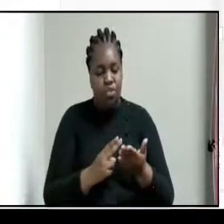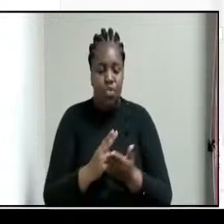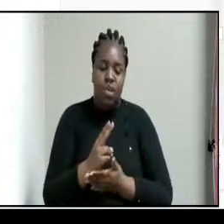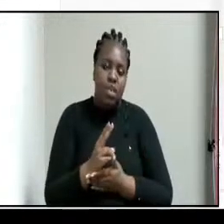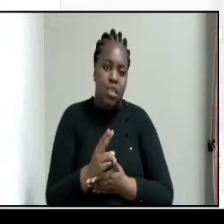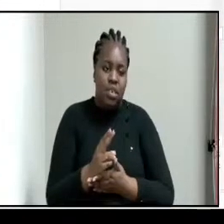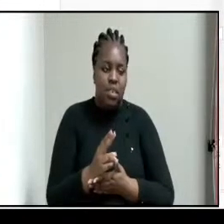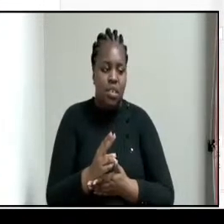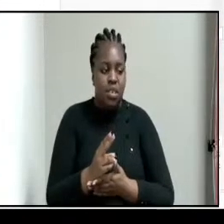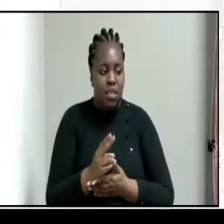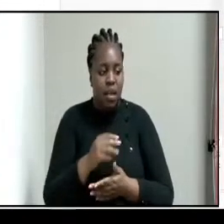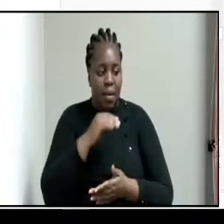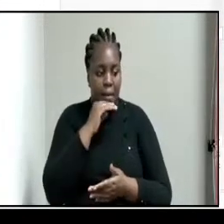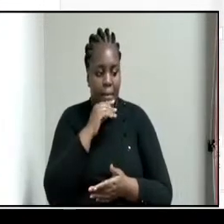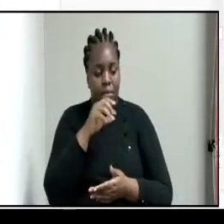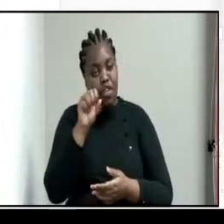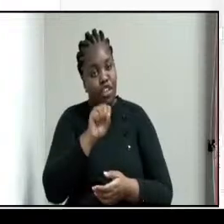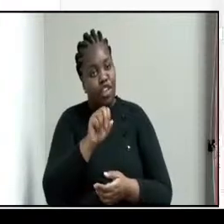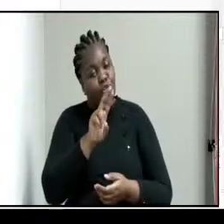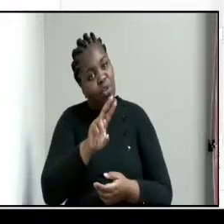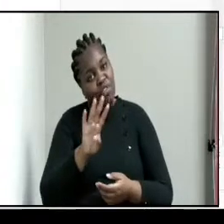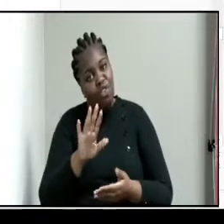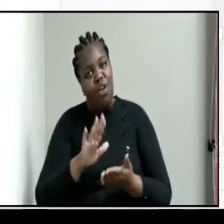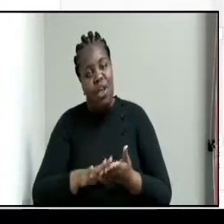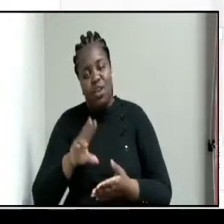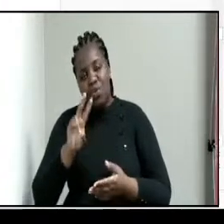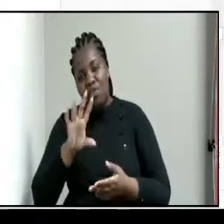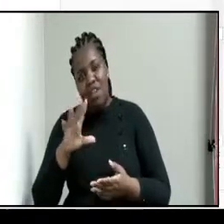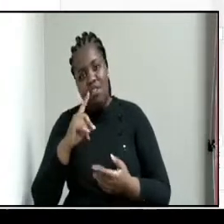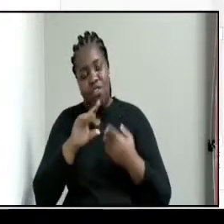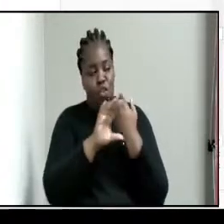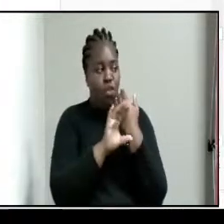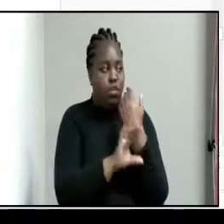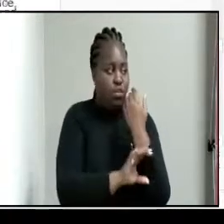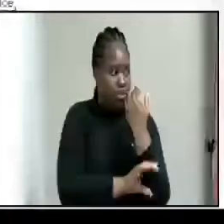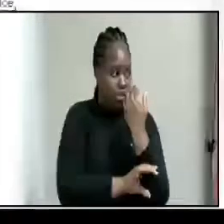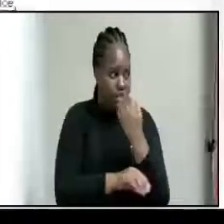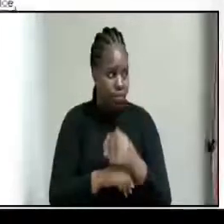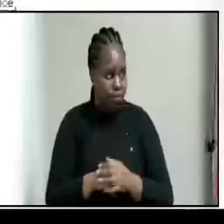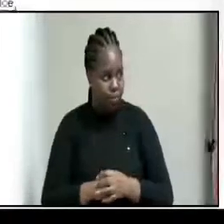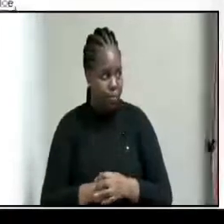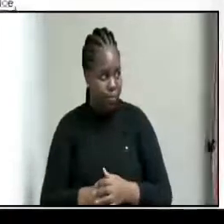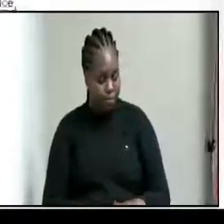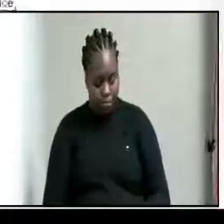and environmental rights in section 24 and 25 of the Constitution as it were.